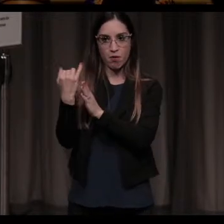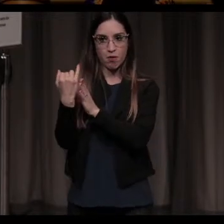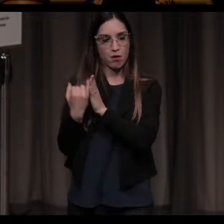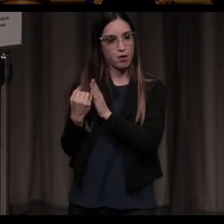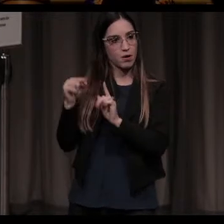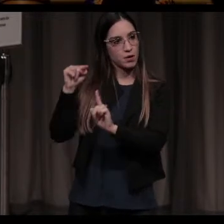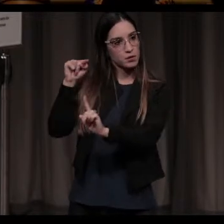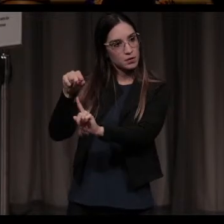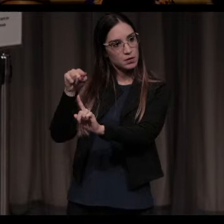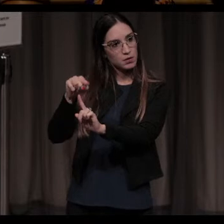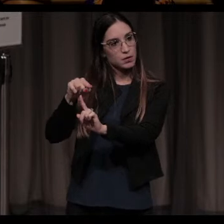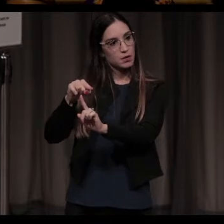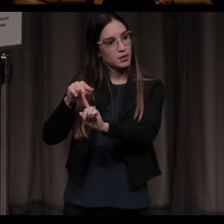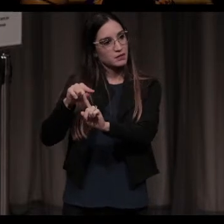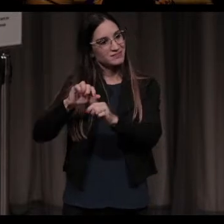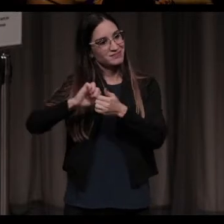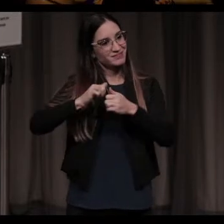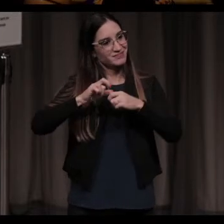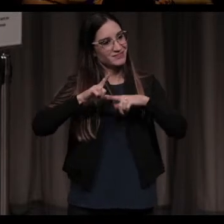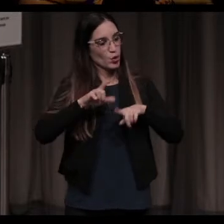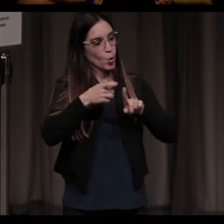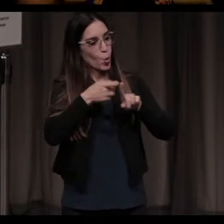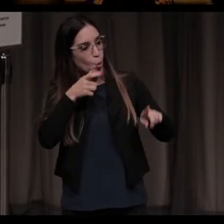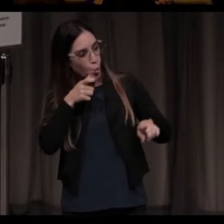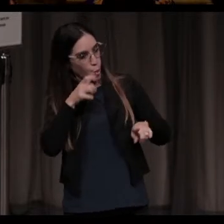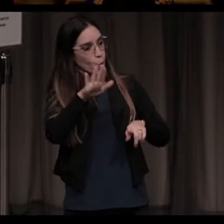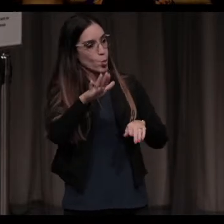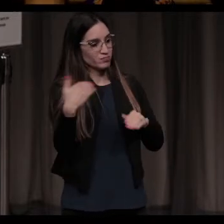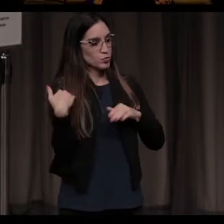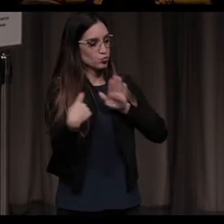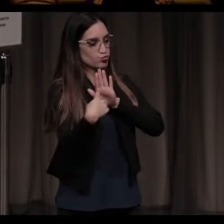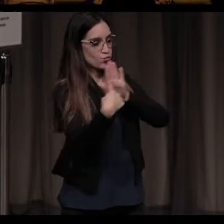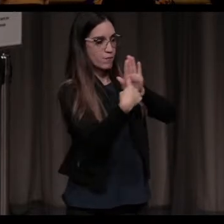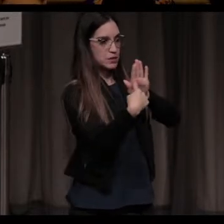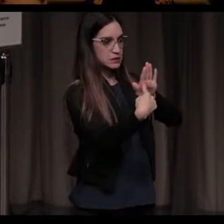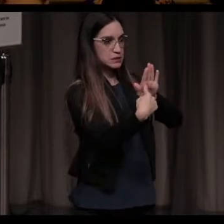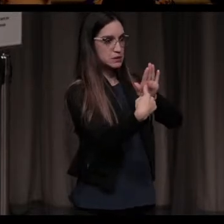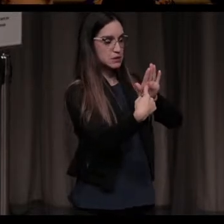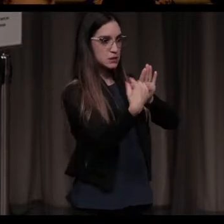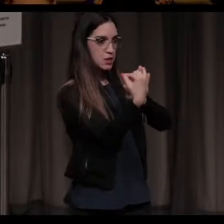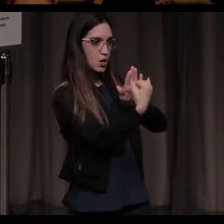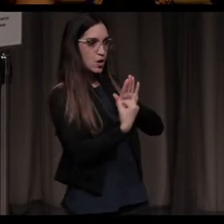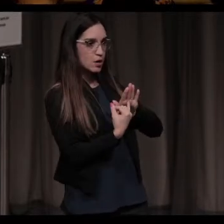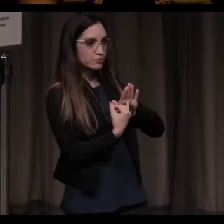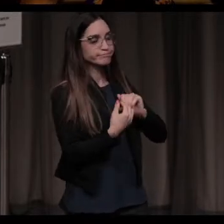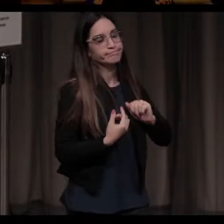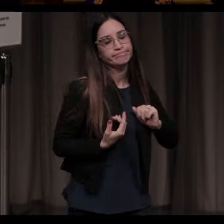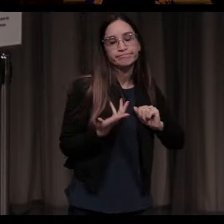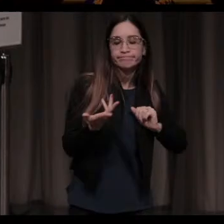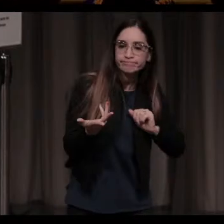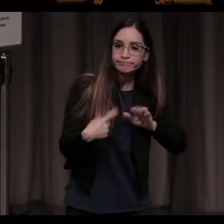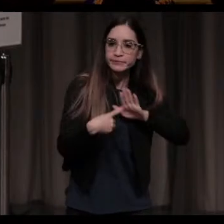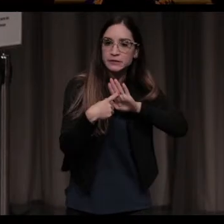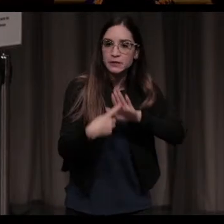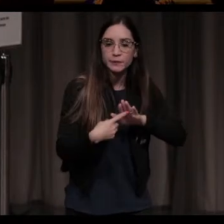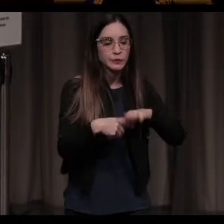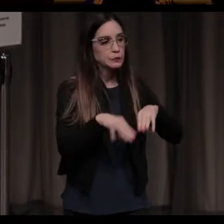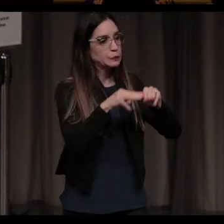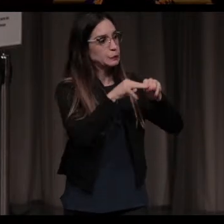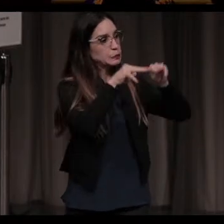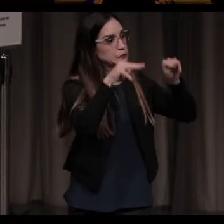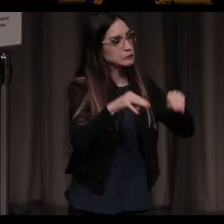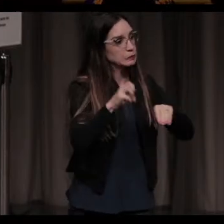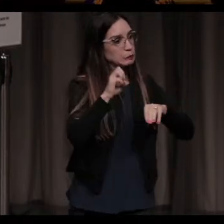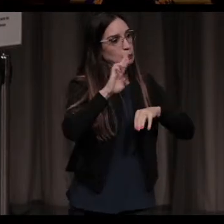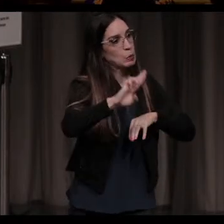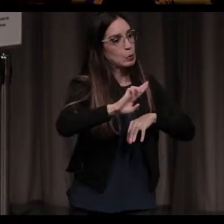maintaining the agency of the artist. So a lot of times in institutions like museums or exhibits,